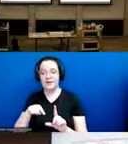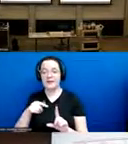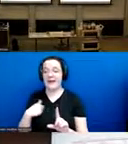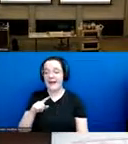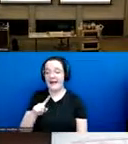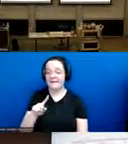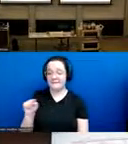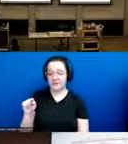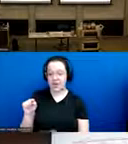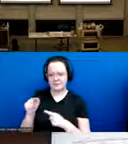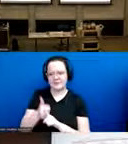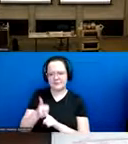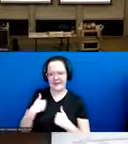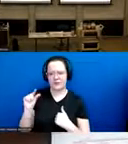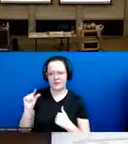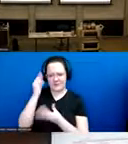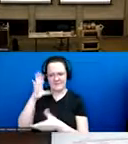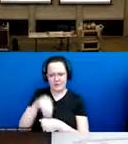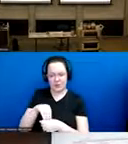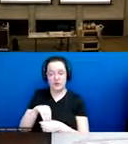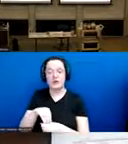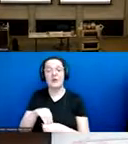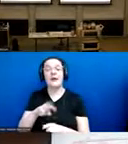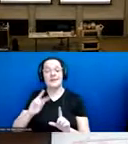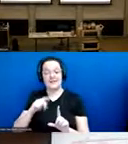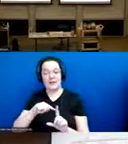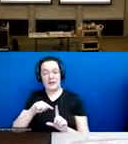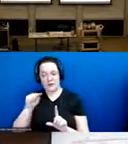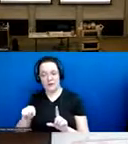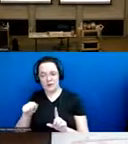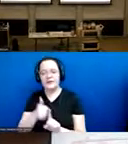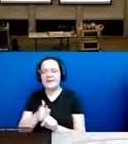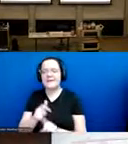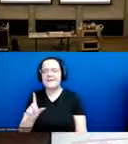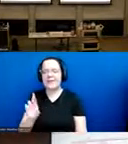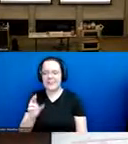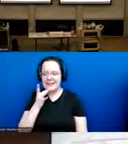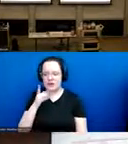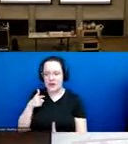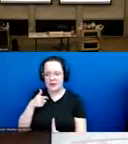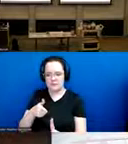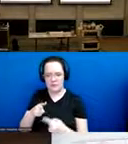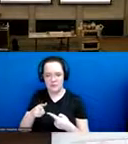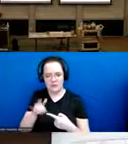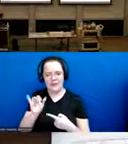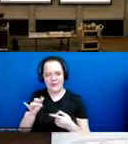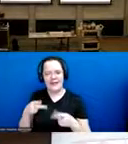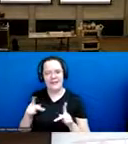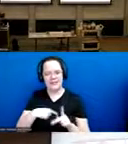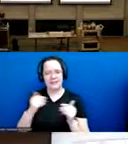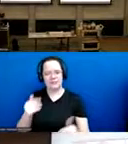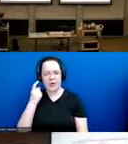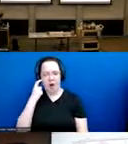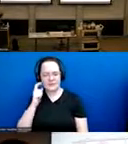quantum information. And on the other hand, we're going to have laser light that is allowing us to optically modify